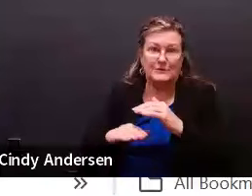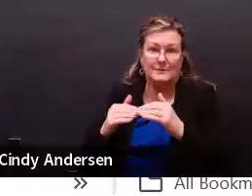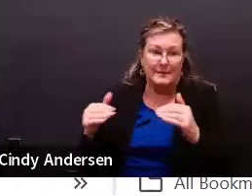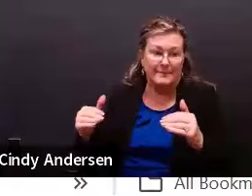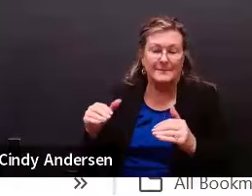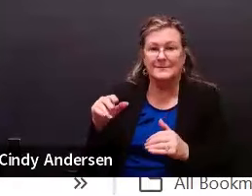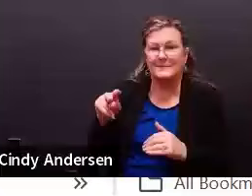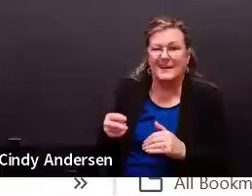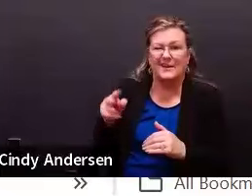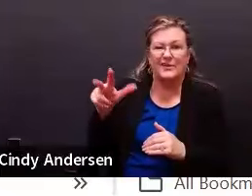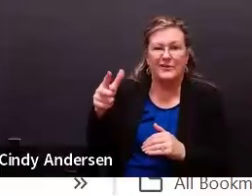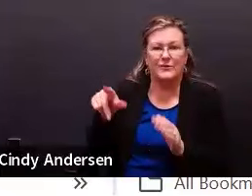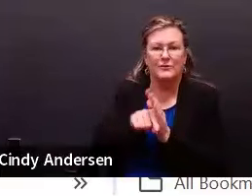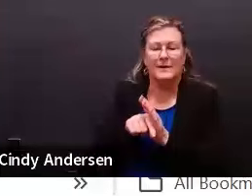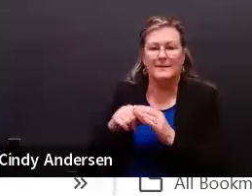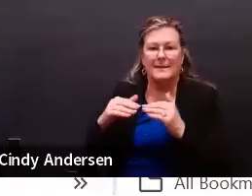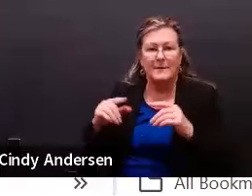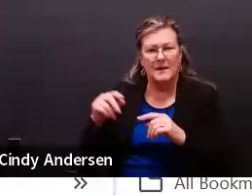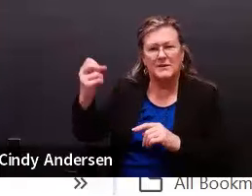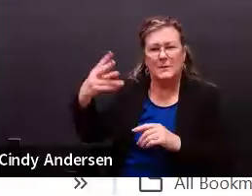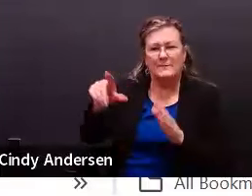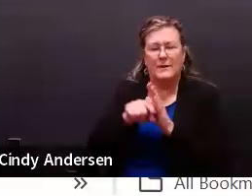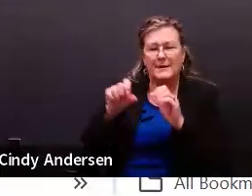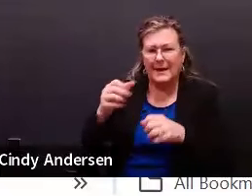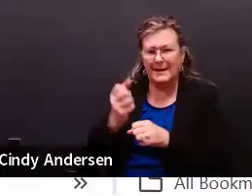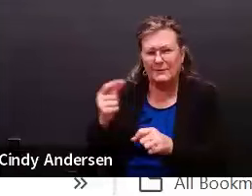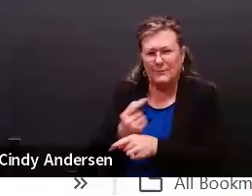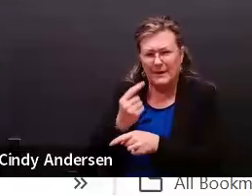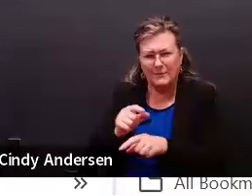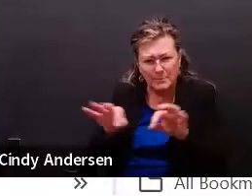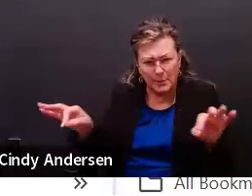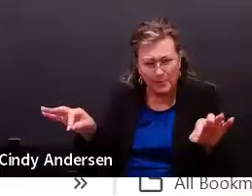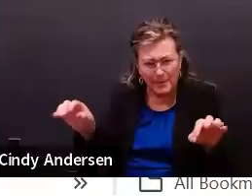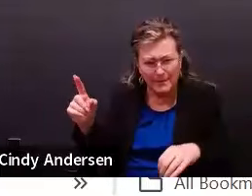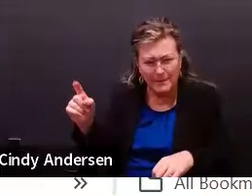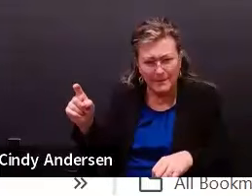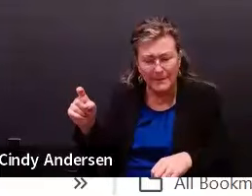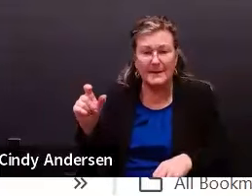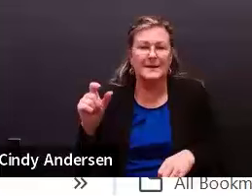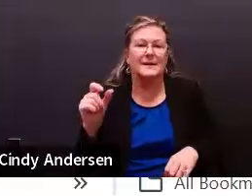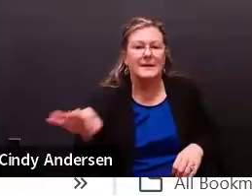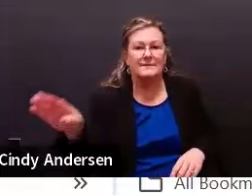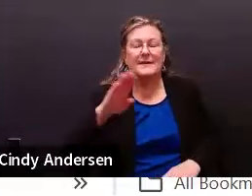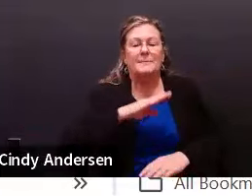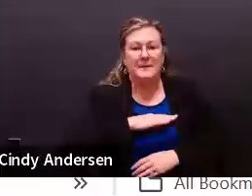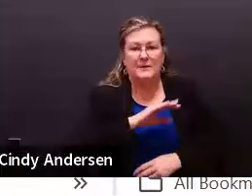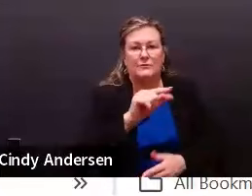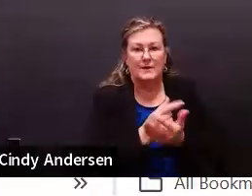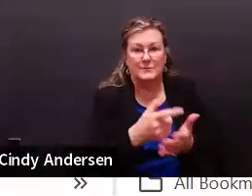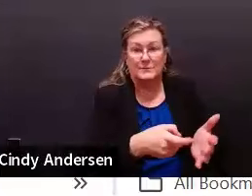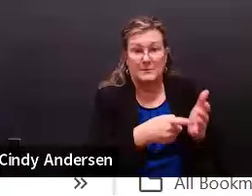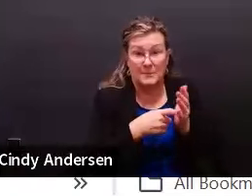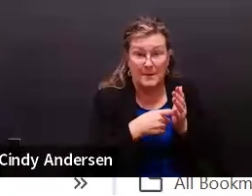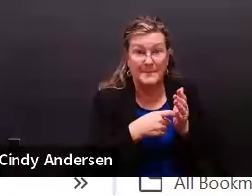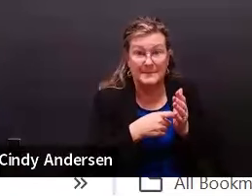maybe second, third grade level when they're in 12th grade, they could get a regular diploma? If they meet graduation